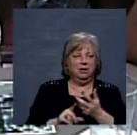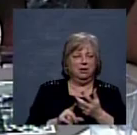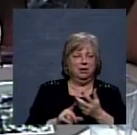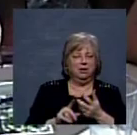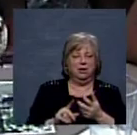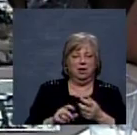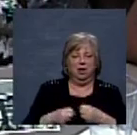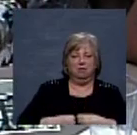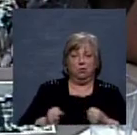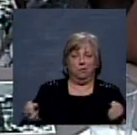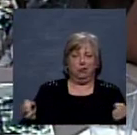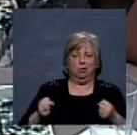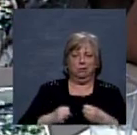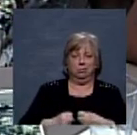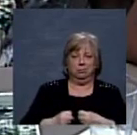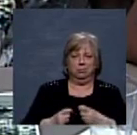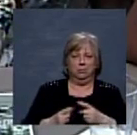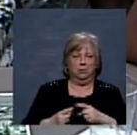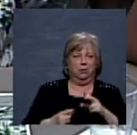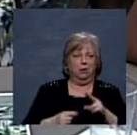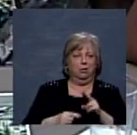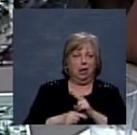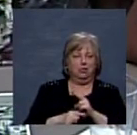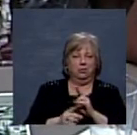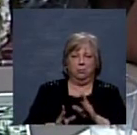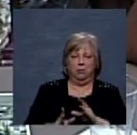revealing themselves to their customers,